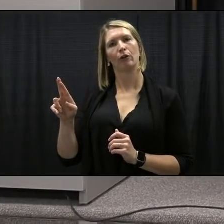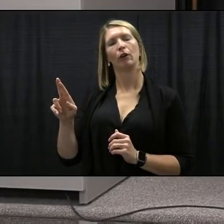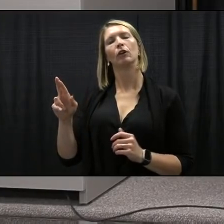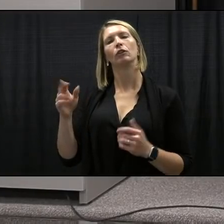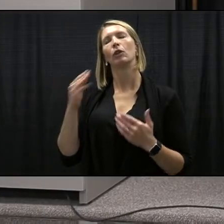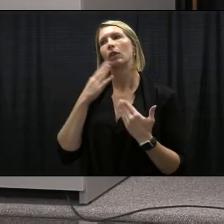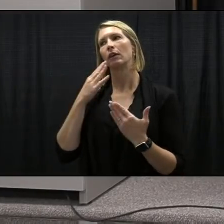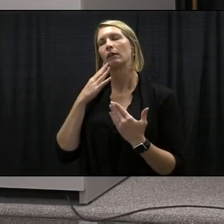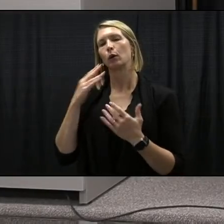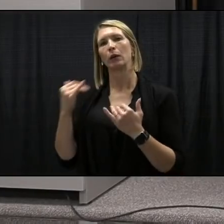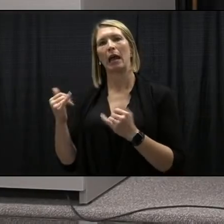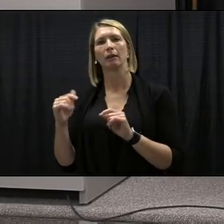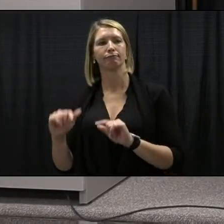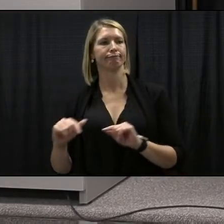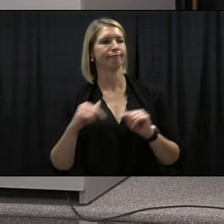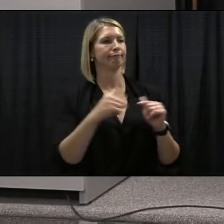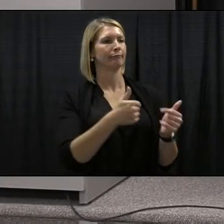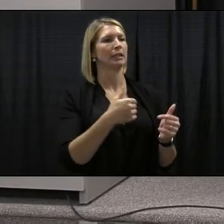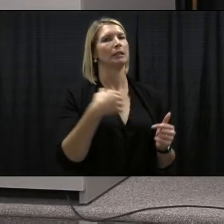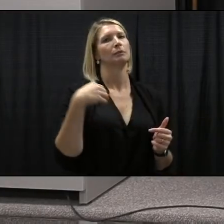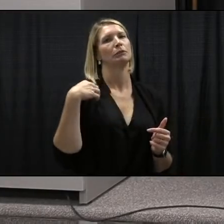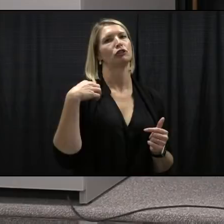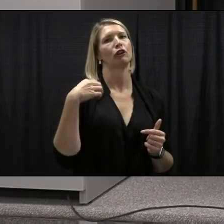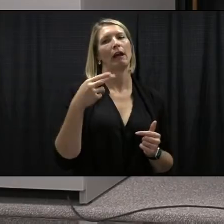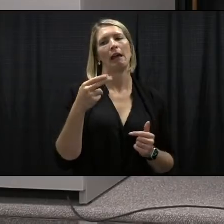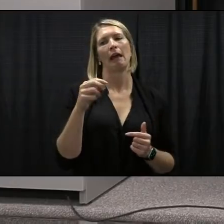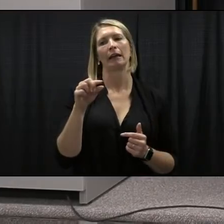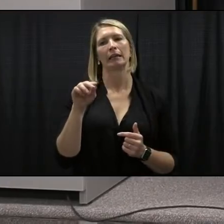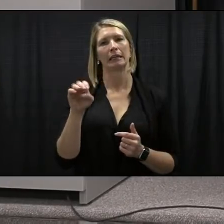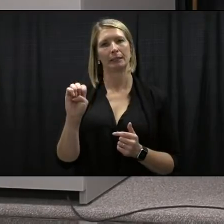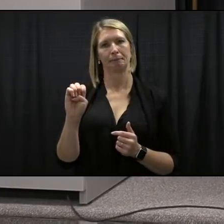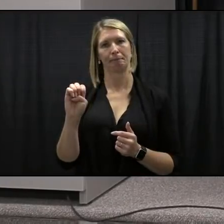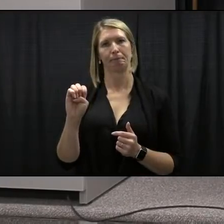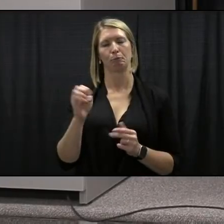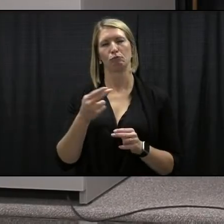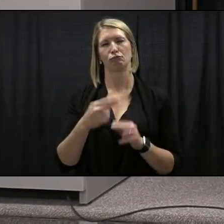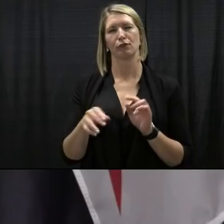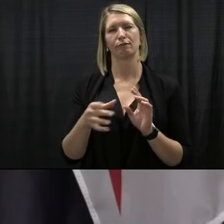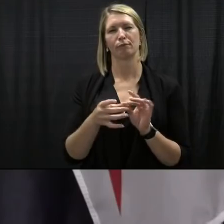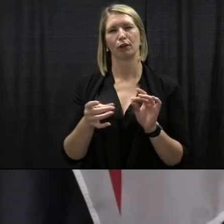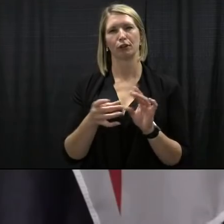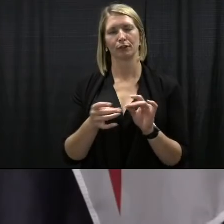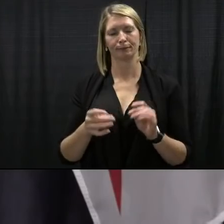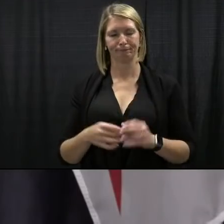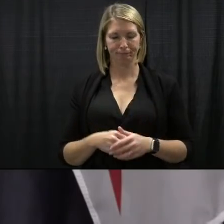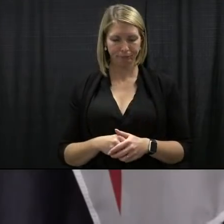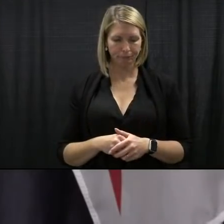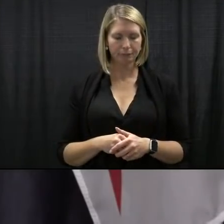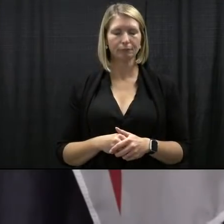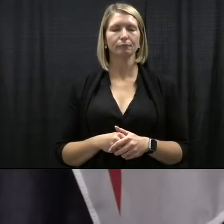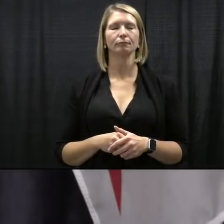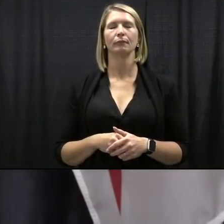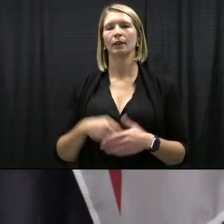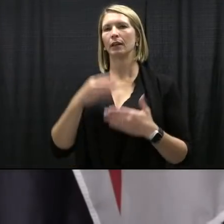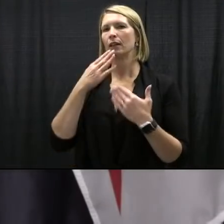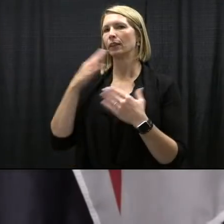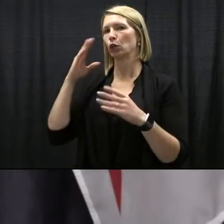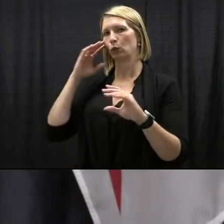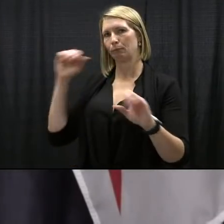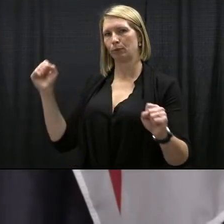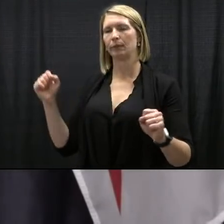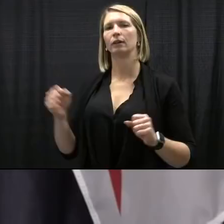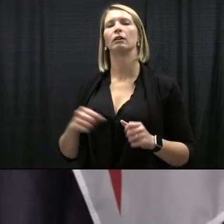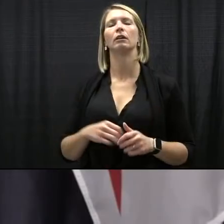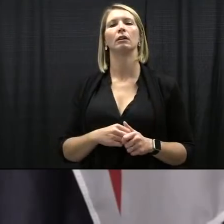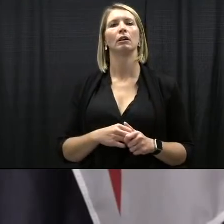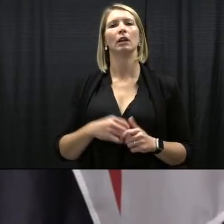to Dr. Haggie, Minister Haggie, for some brief remarks. Thank you very much, Premier. I would like to begin by thanking the